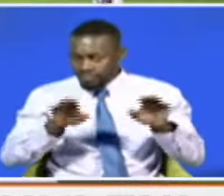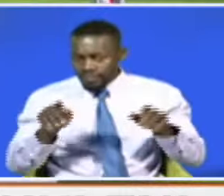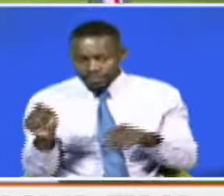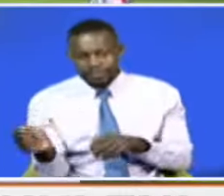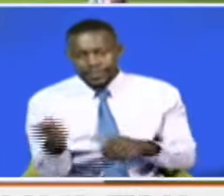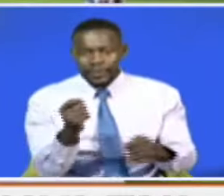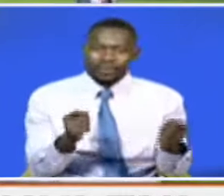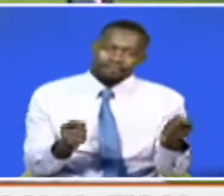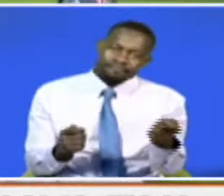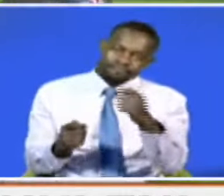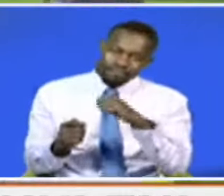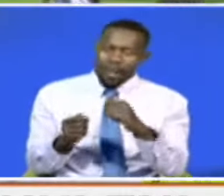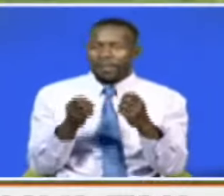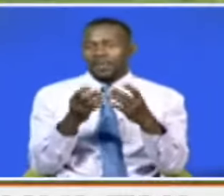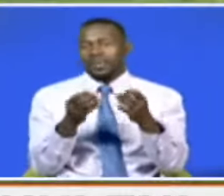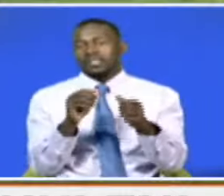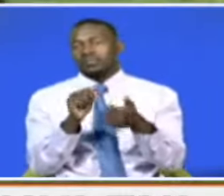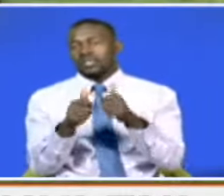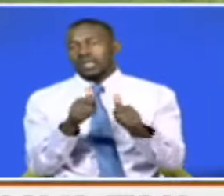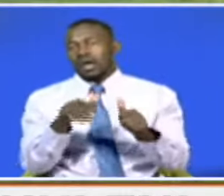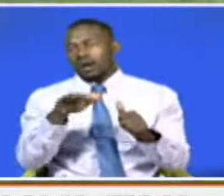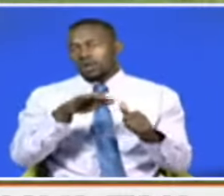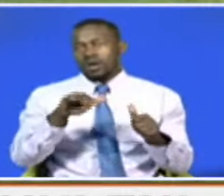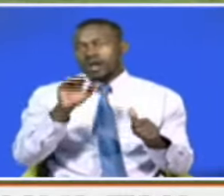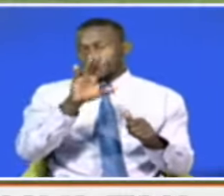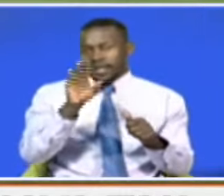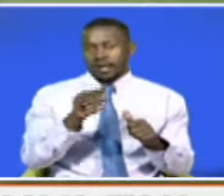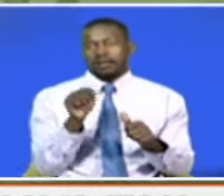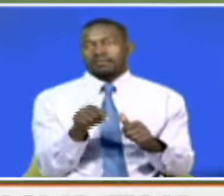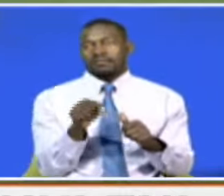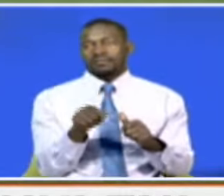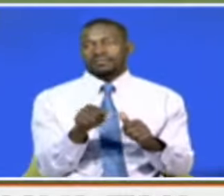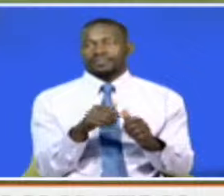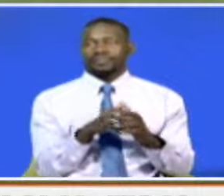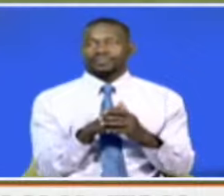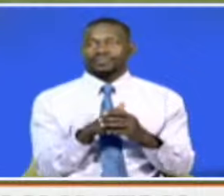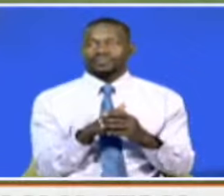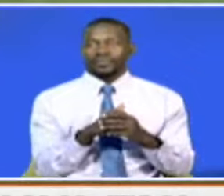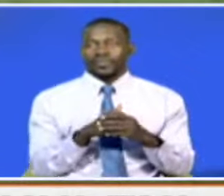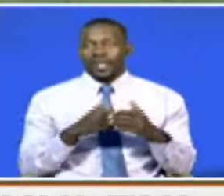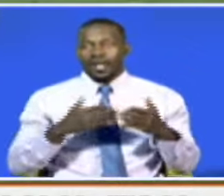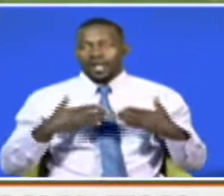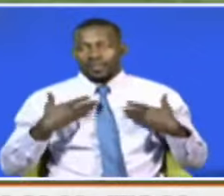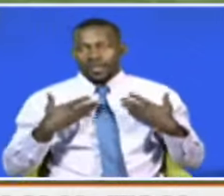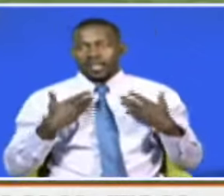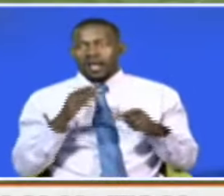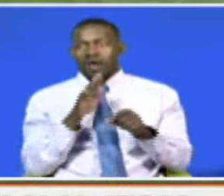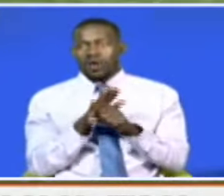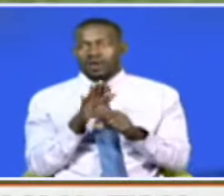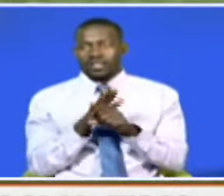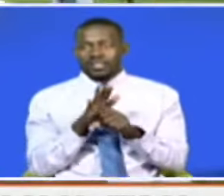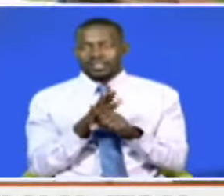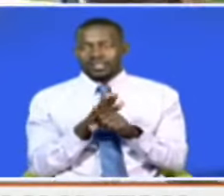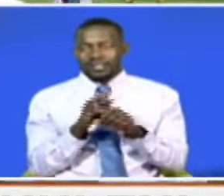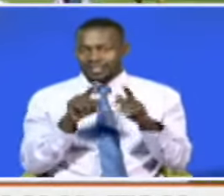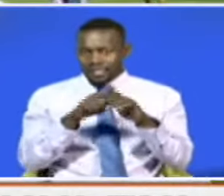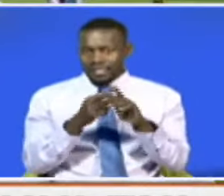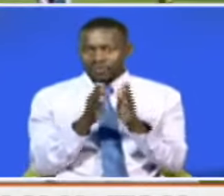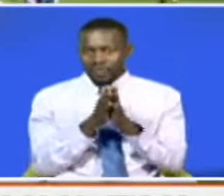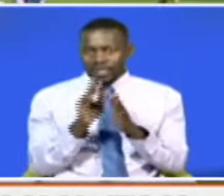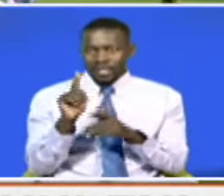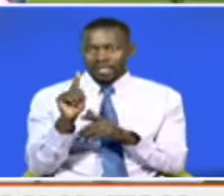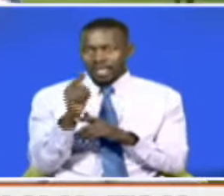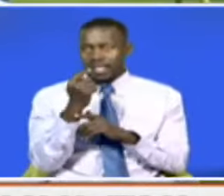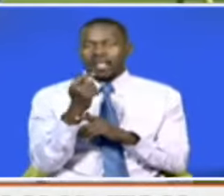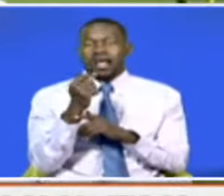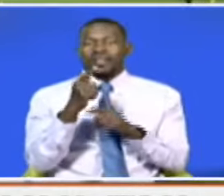believe there's so much potential in Africa, and we want to take this to the next level. We're happy, we're spending 1 month in Kenya, then we're flying out to other